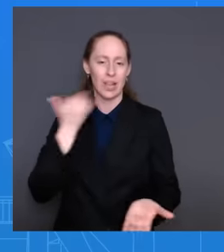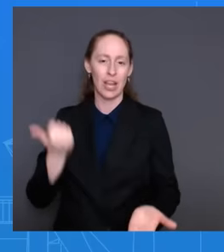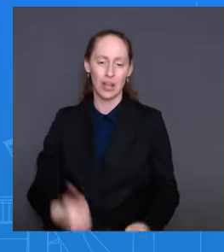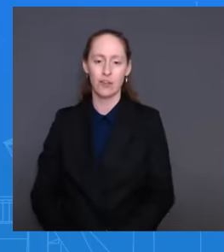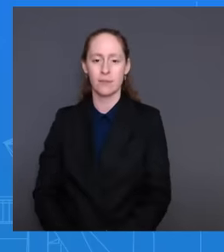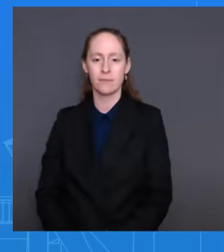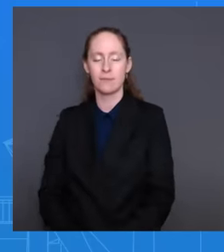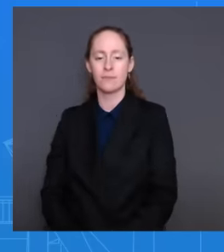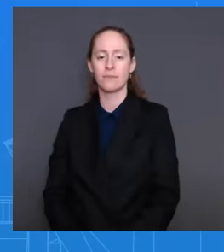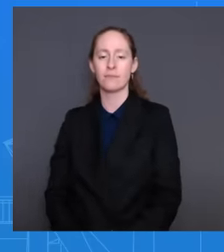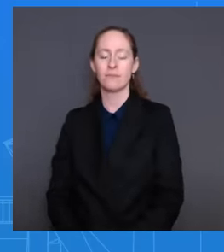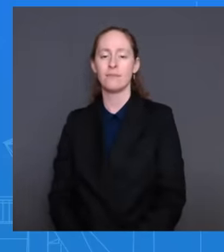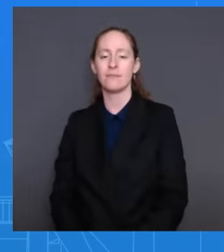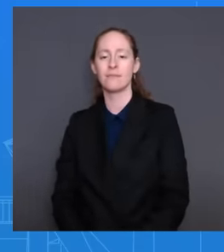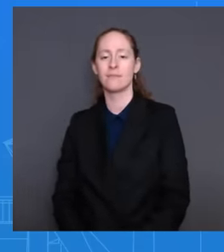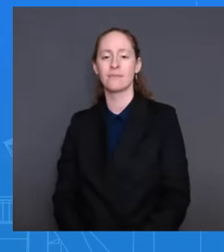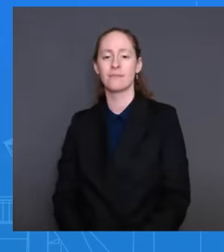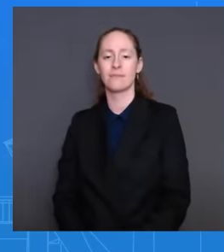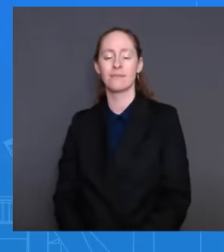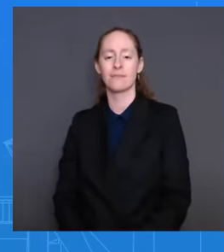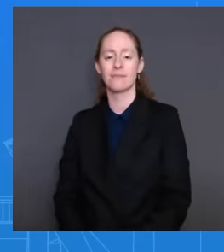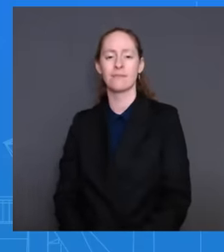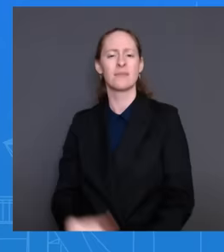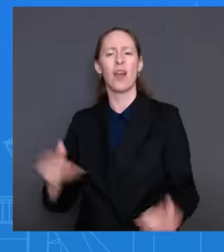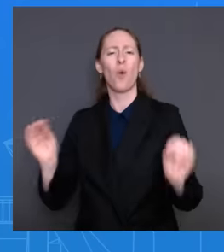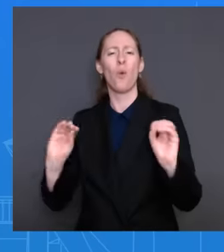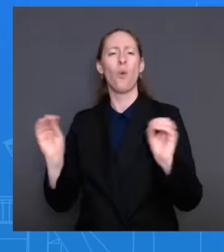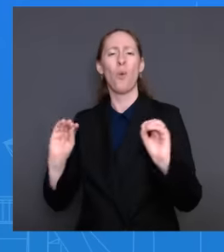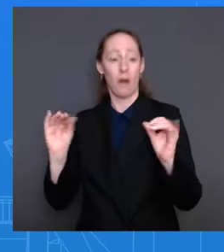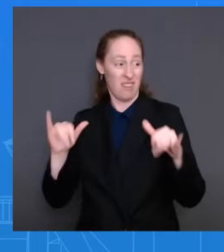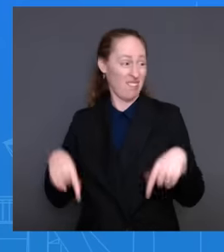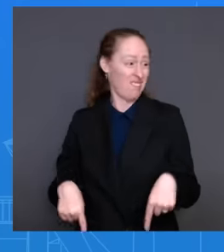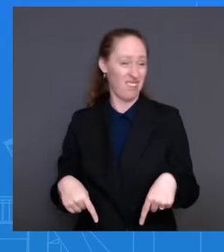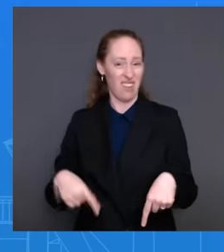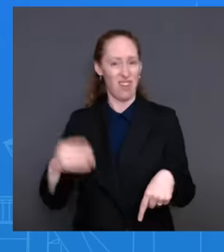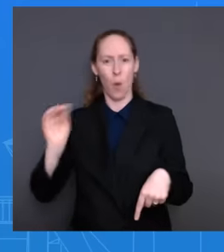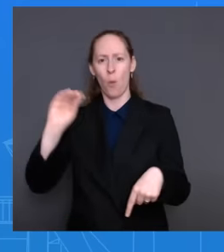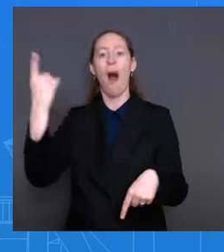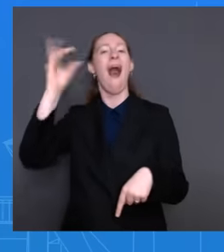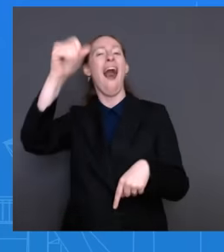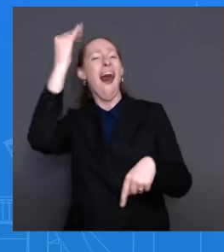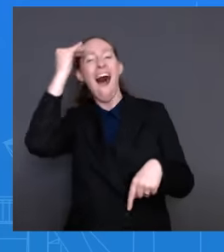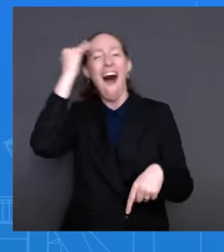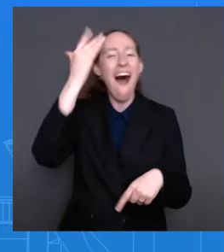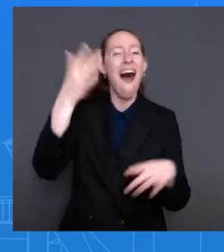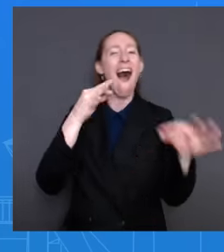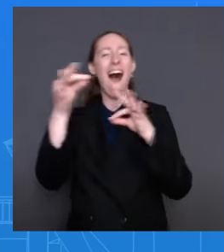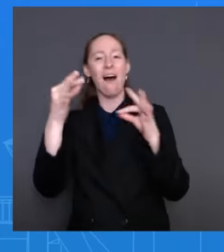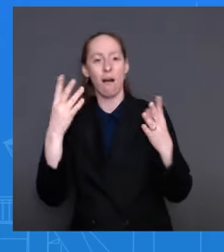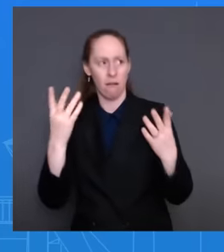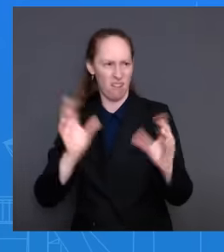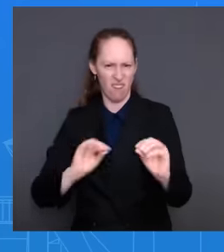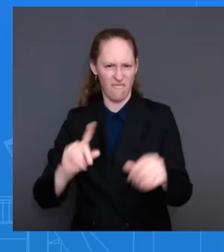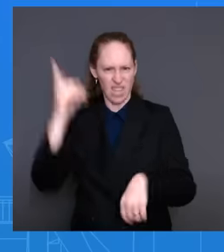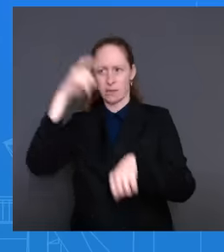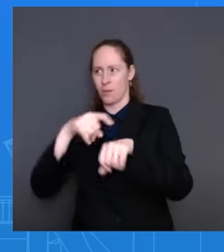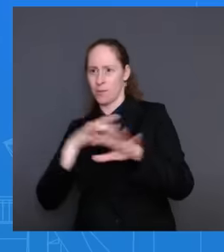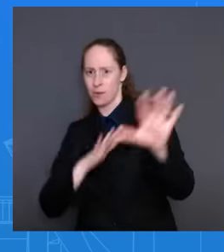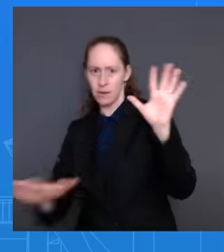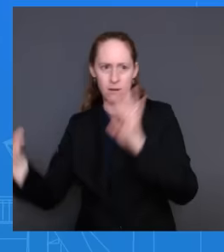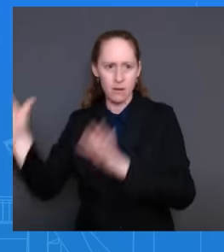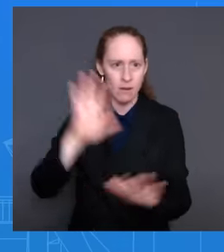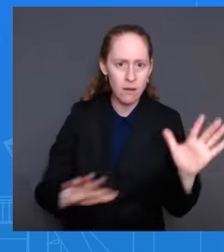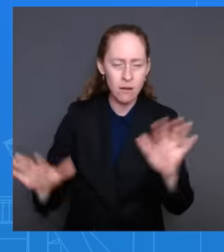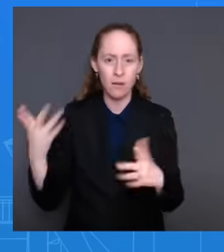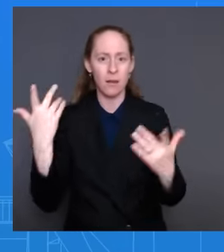is an unprecedented time with the war. And so that Putin has created and started on Ukraine. And so we